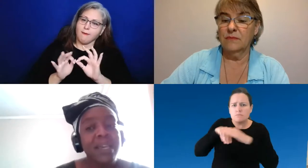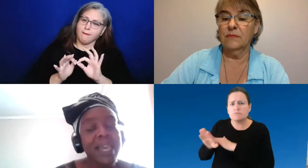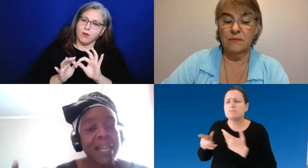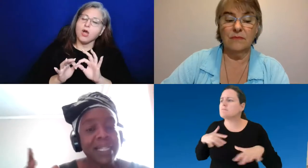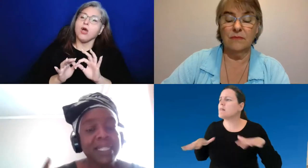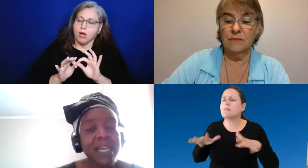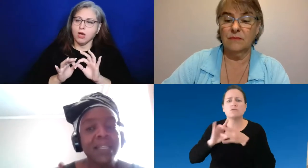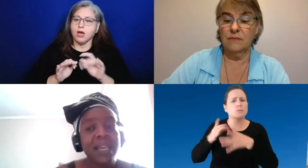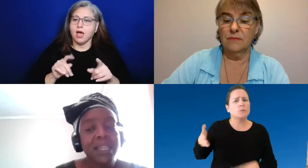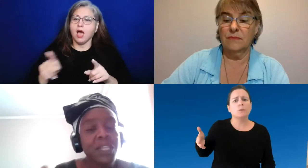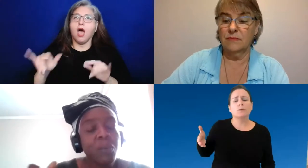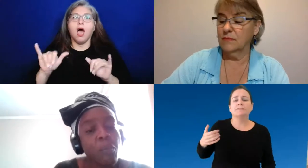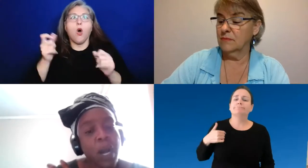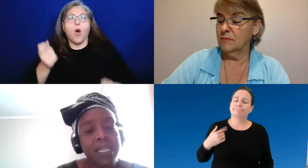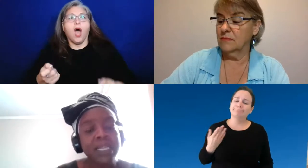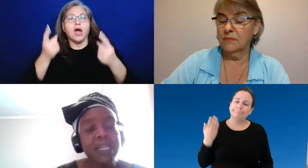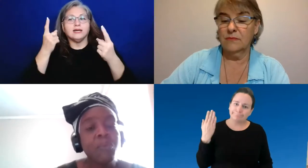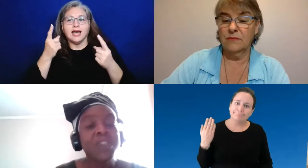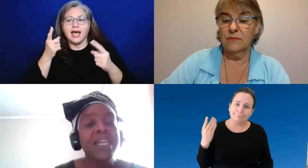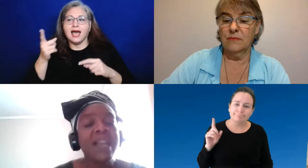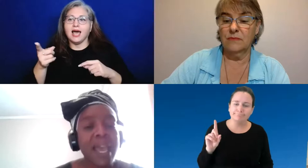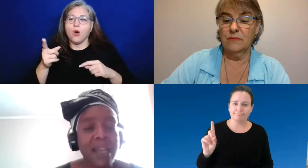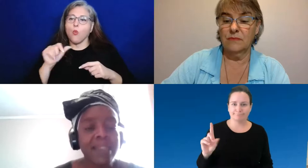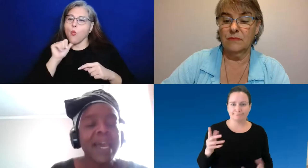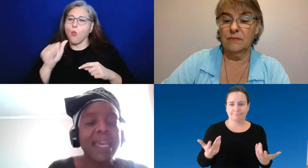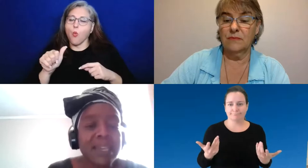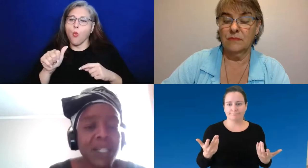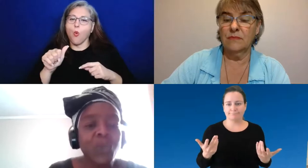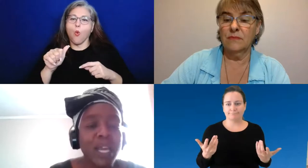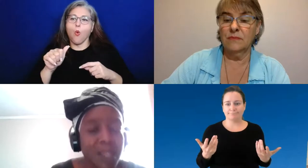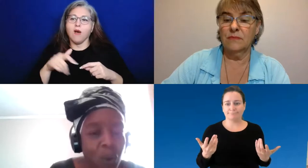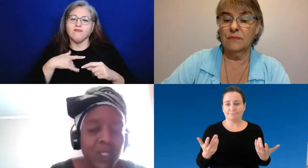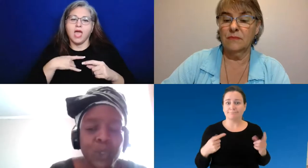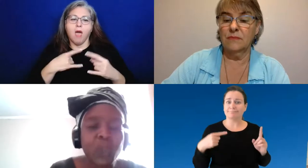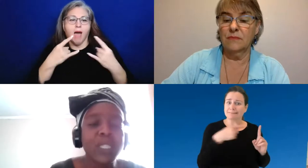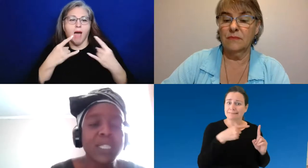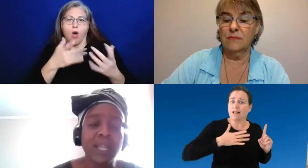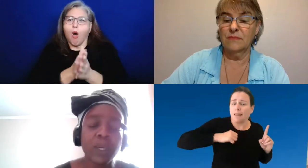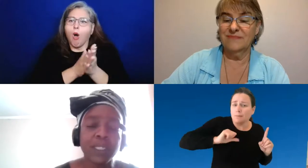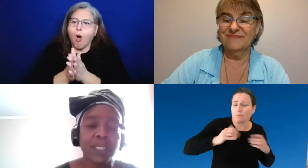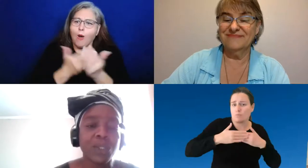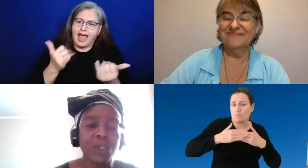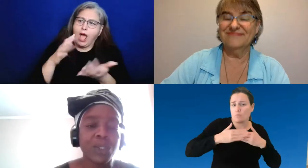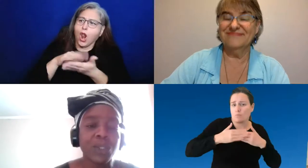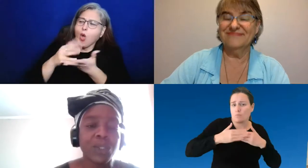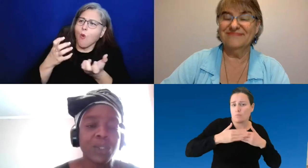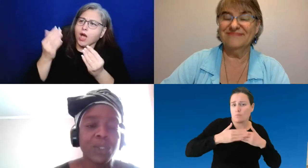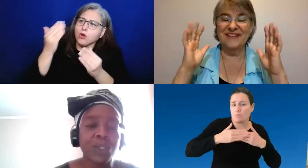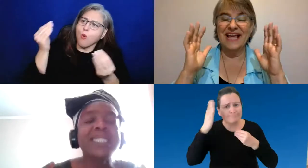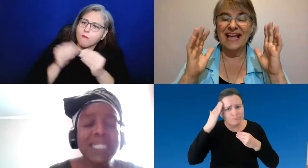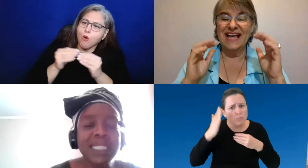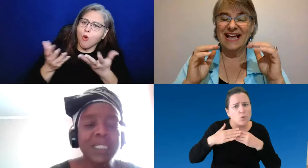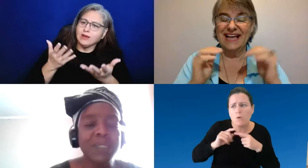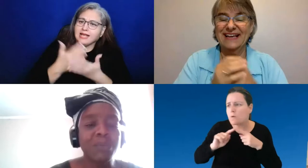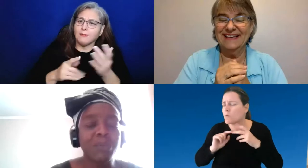when they understand. They don't mock us anymore. They learn, they are eager to learn, they want to know this language. Some